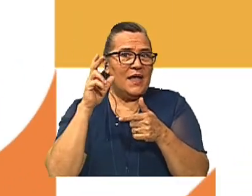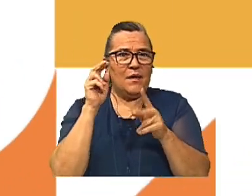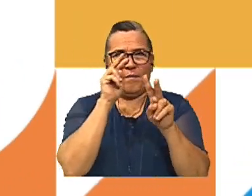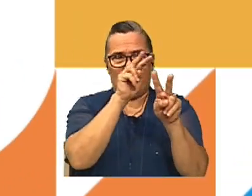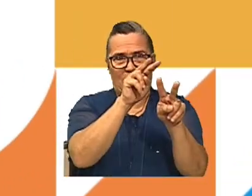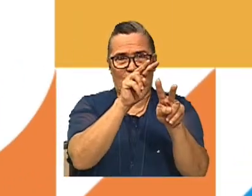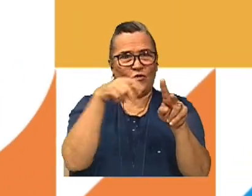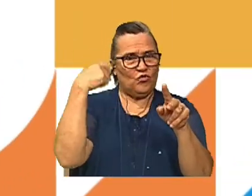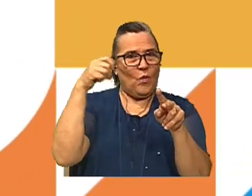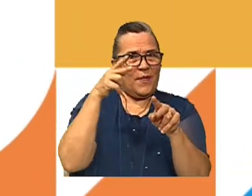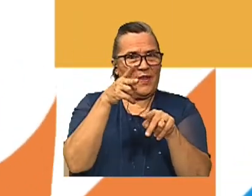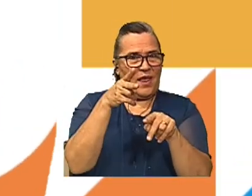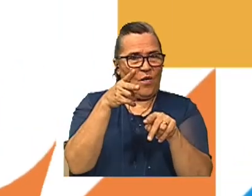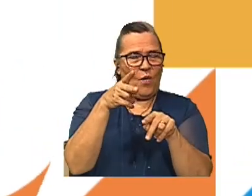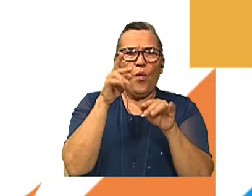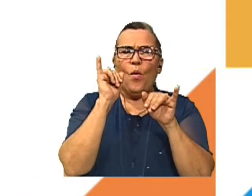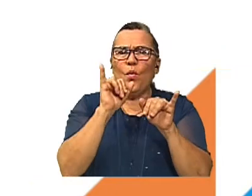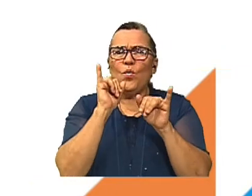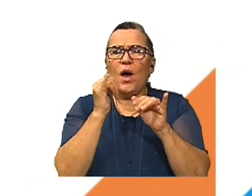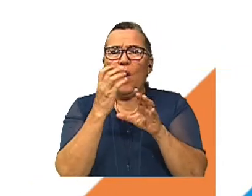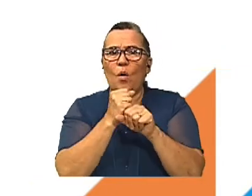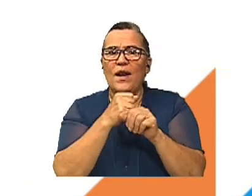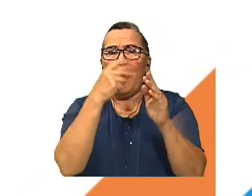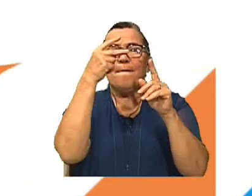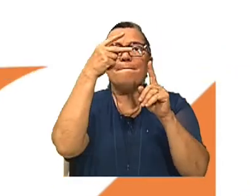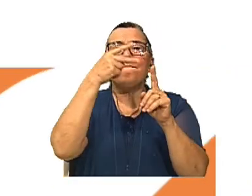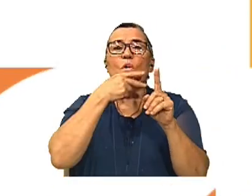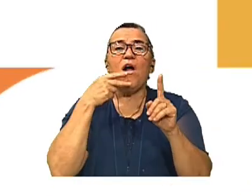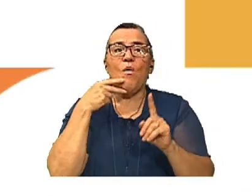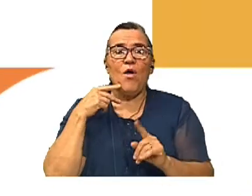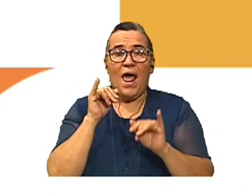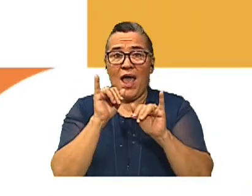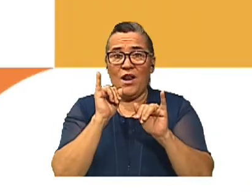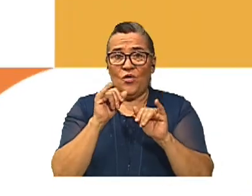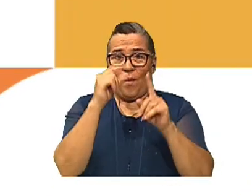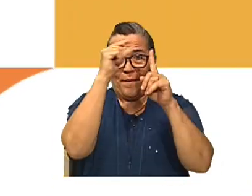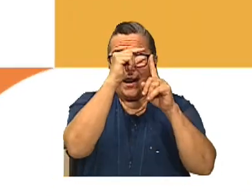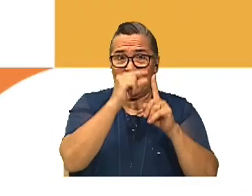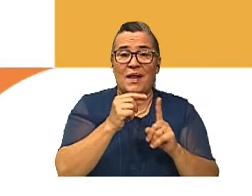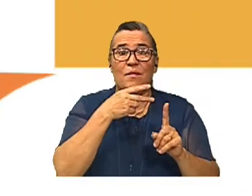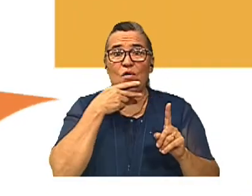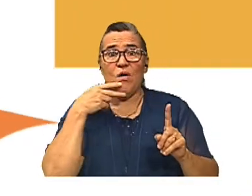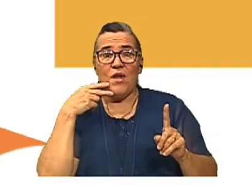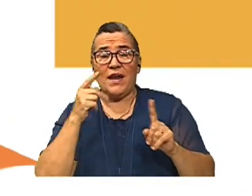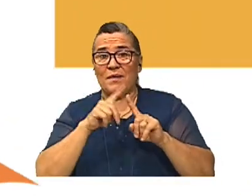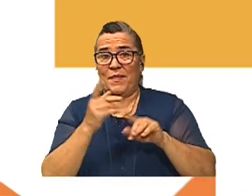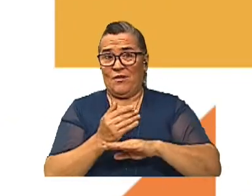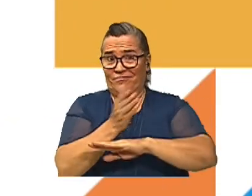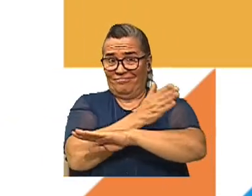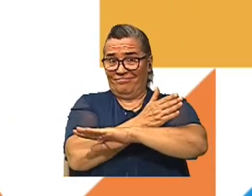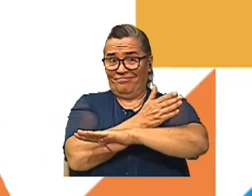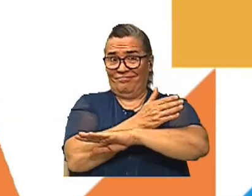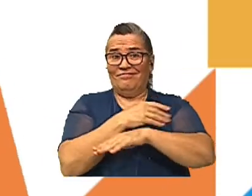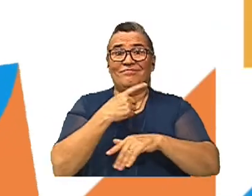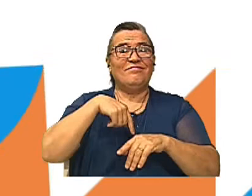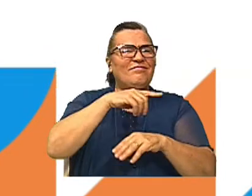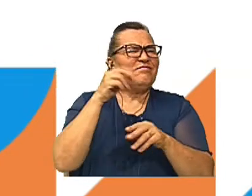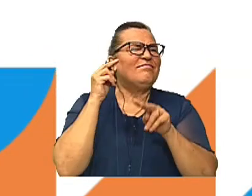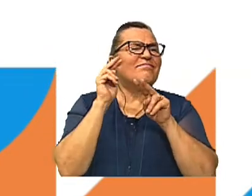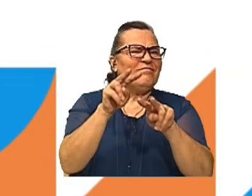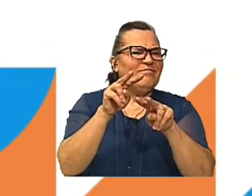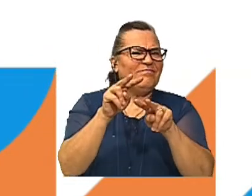a video. And now you have the vocabulary. But before that, we're going to see the